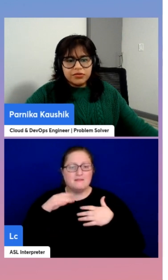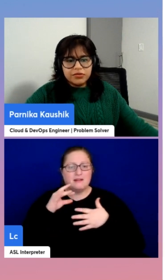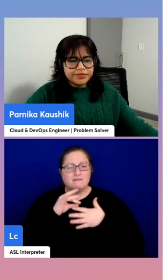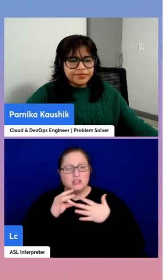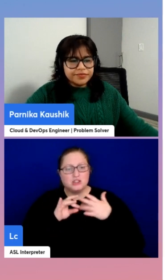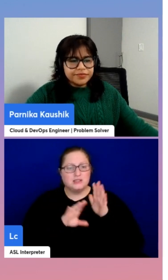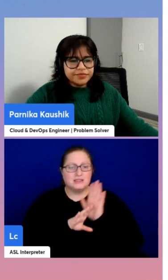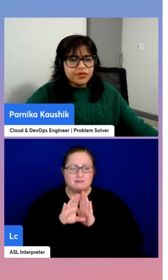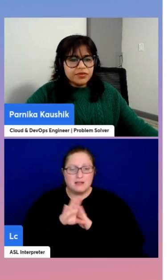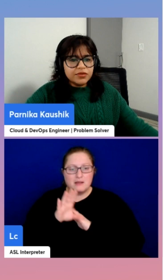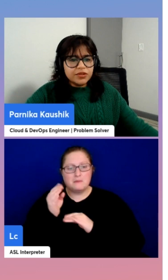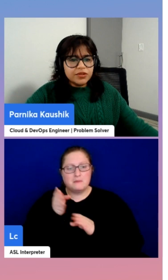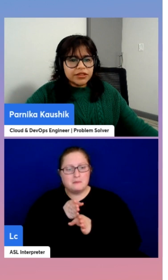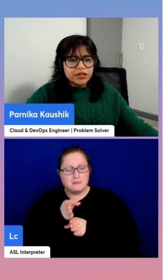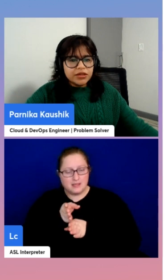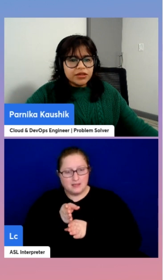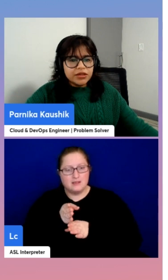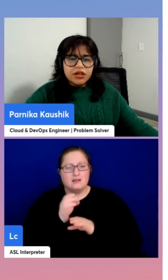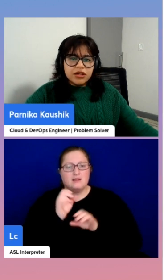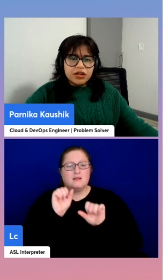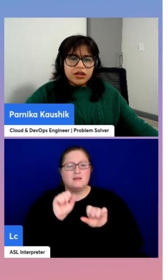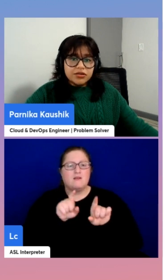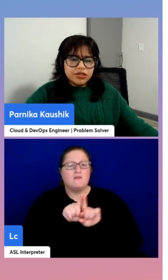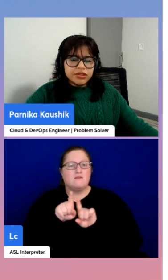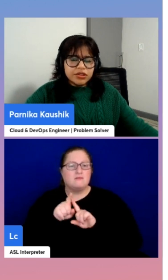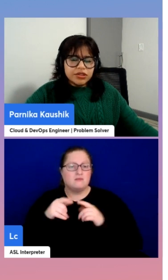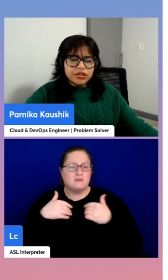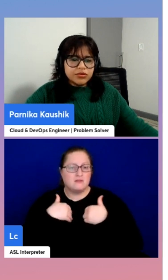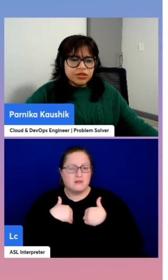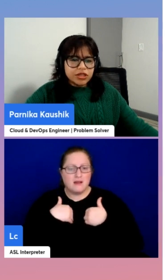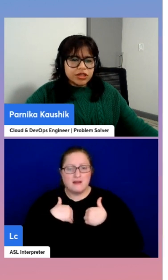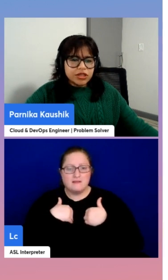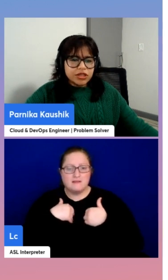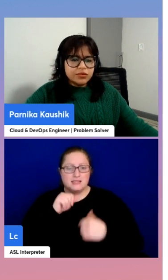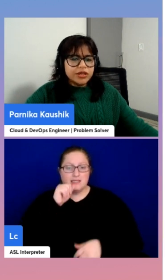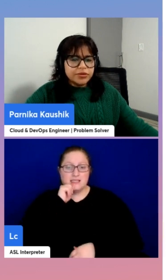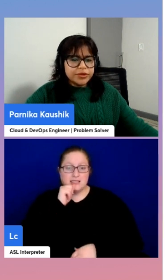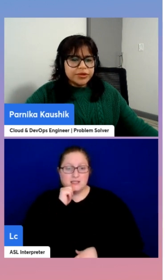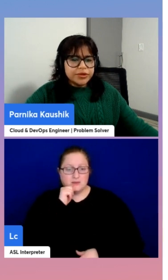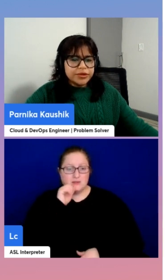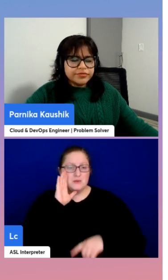main. We've also got those secrets, which I will